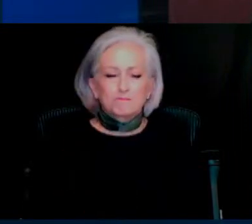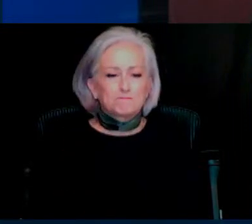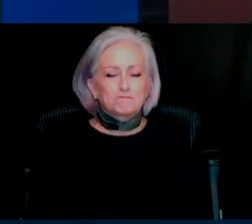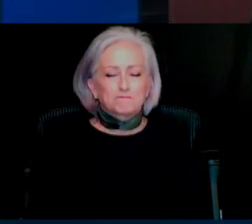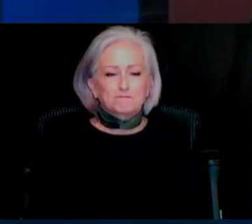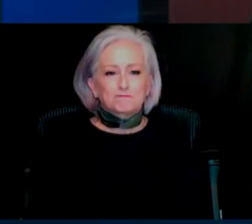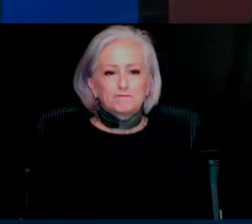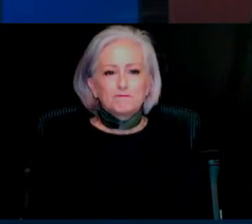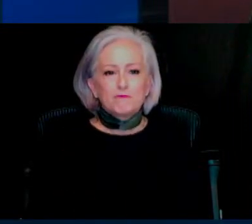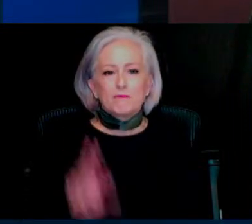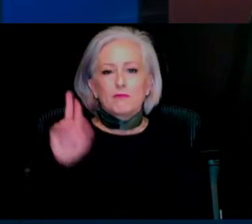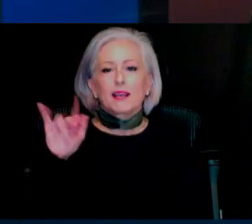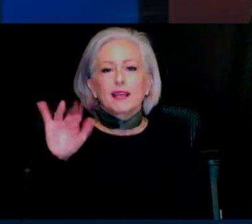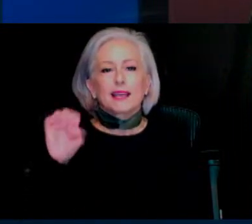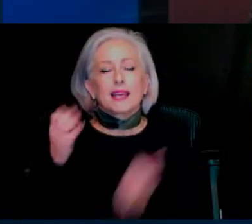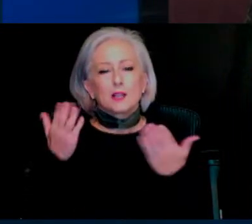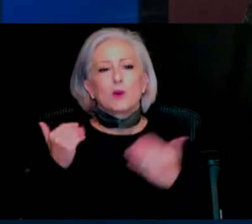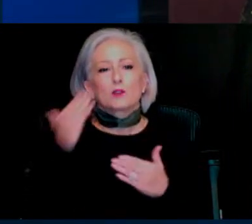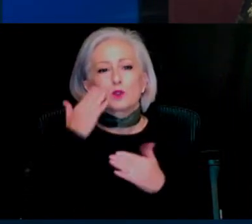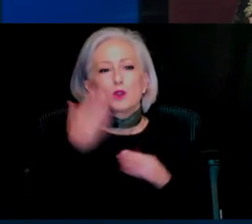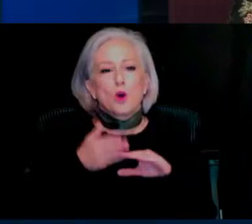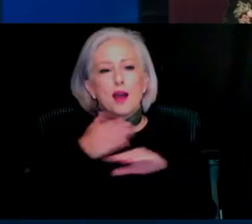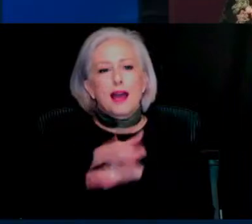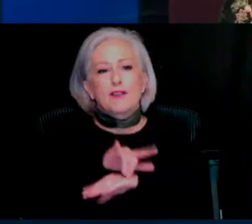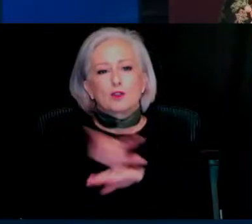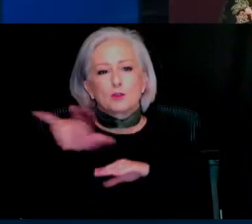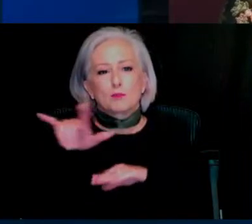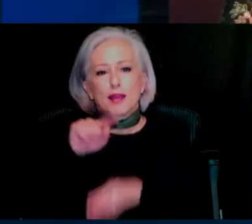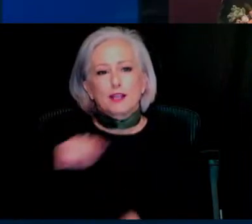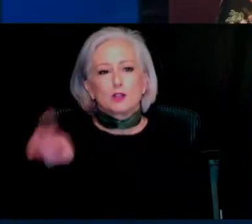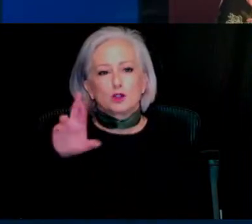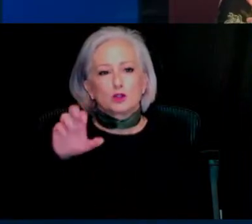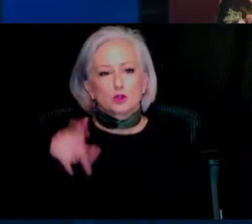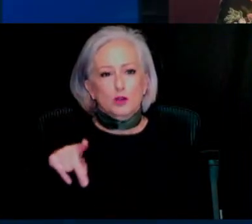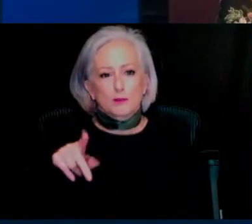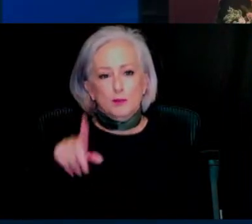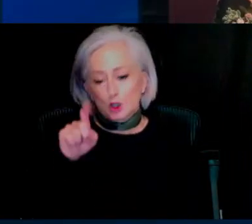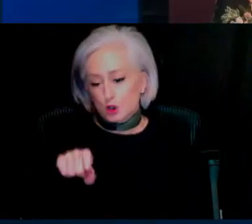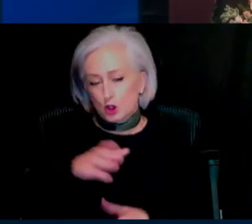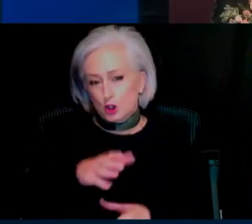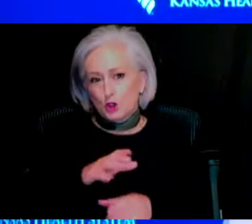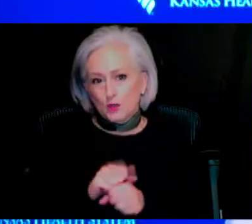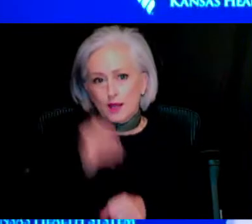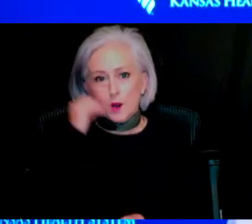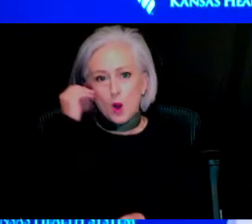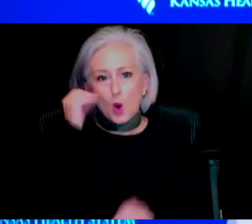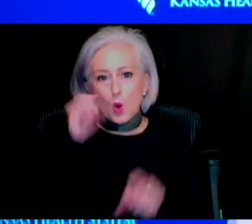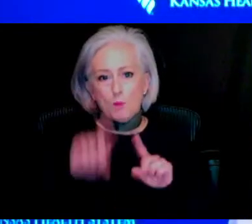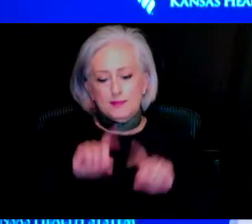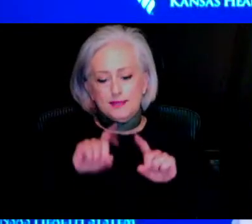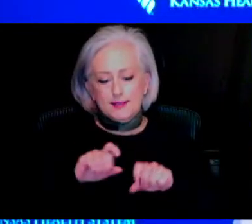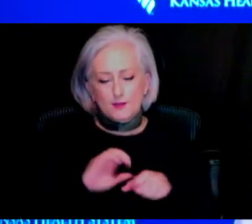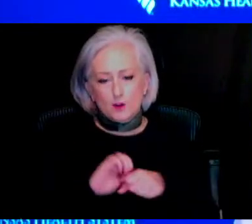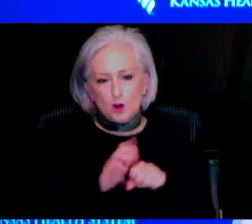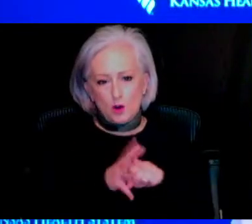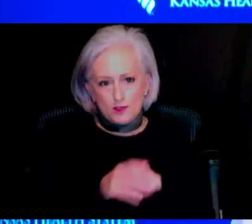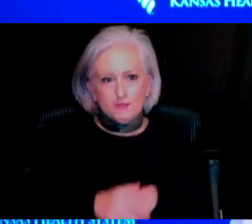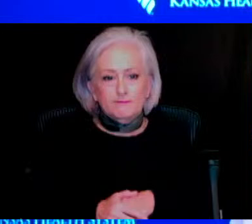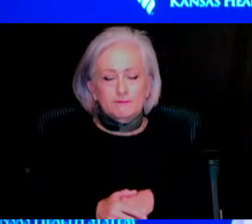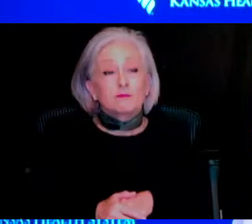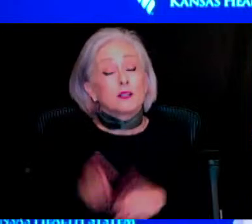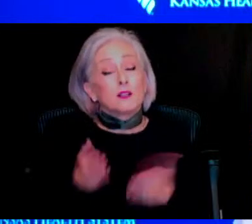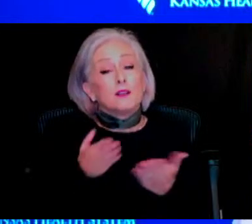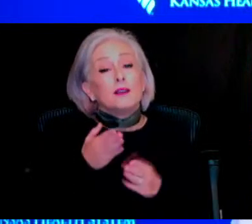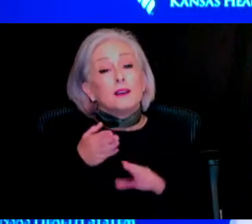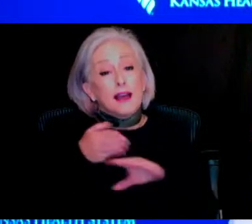Katie wants to know, after a plane trip, when do you get a home test? Should you get a home test? Yeah, I think after traveling, if you're looking